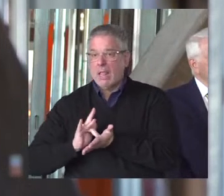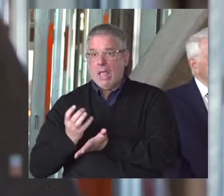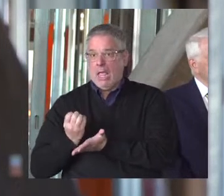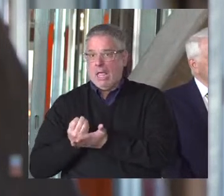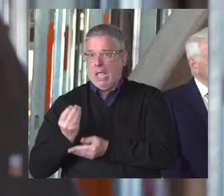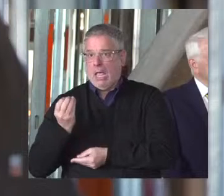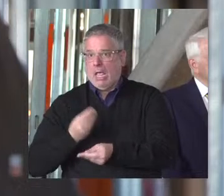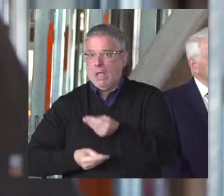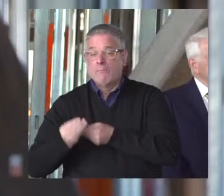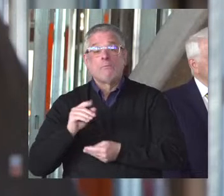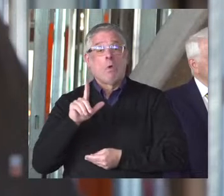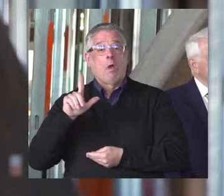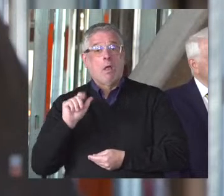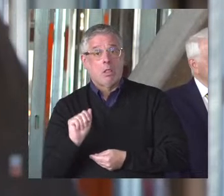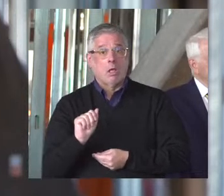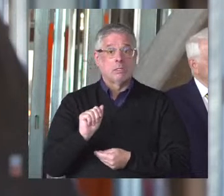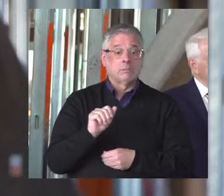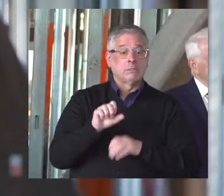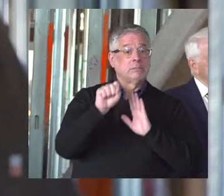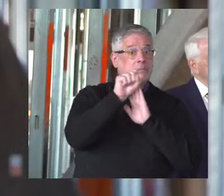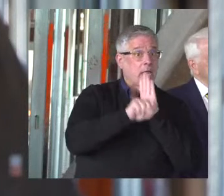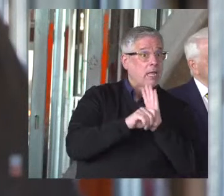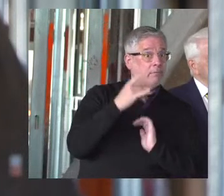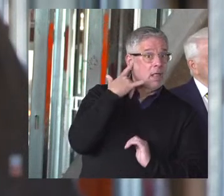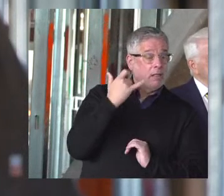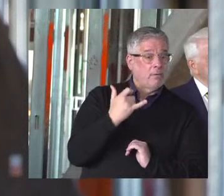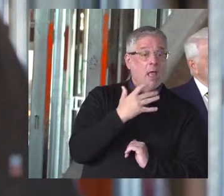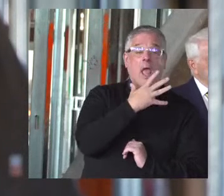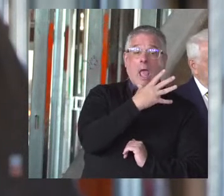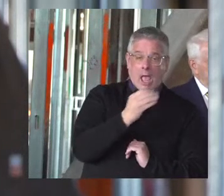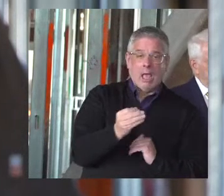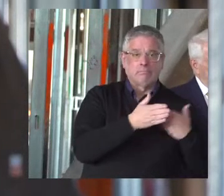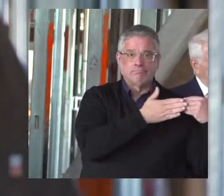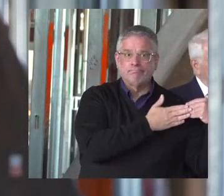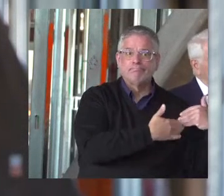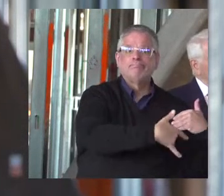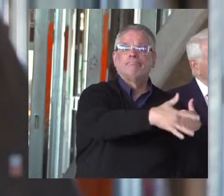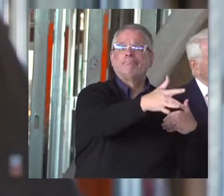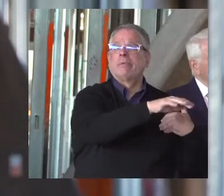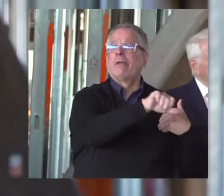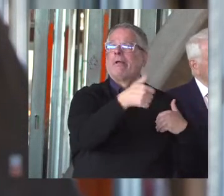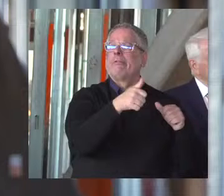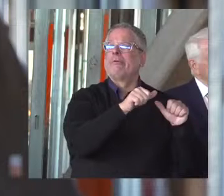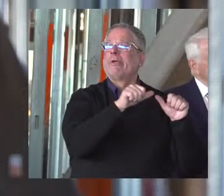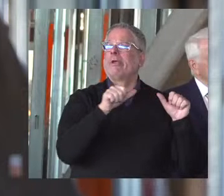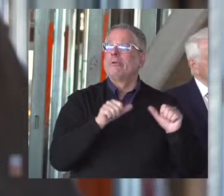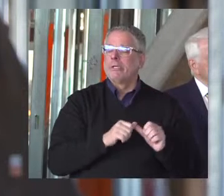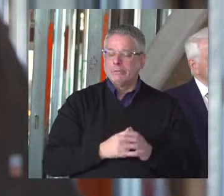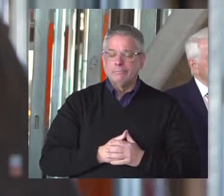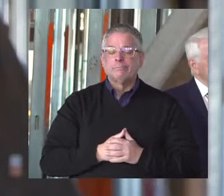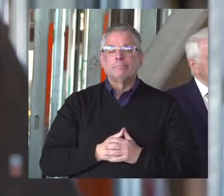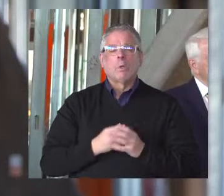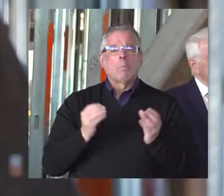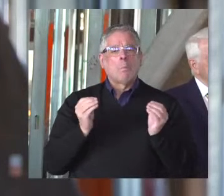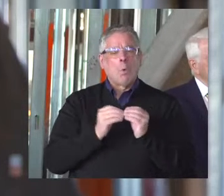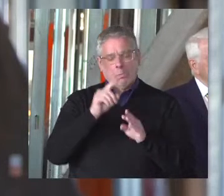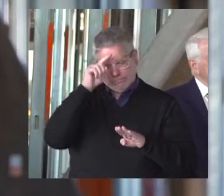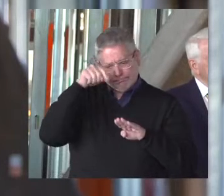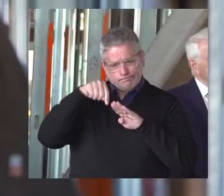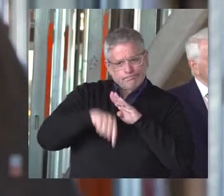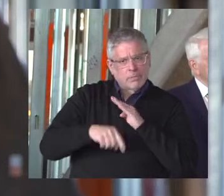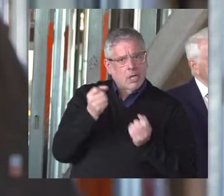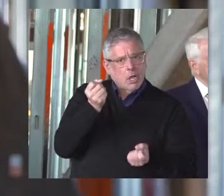economically for Los Angeles, the state of California, and well beyond. A deeper understanding of the science